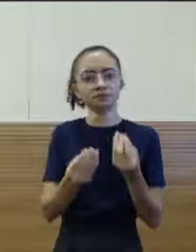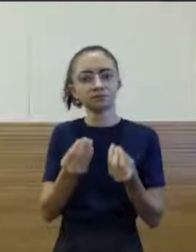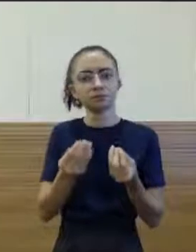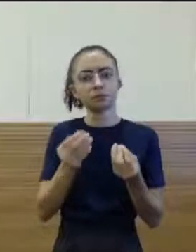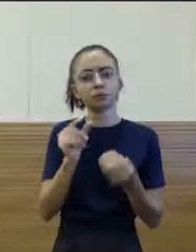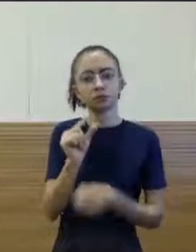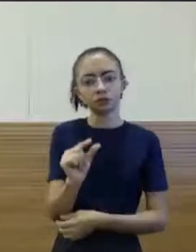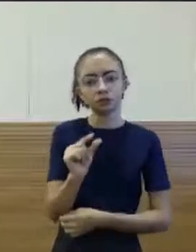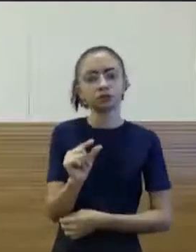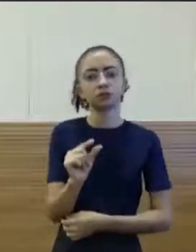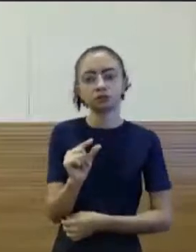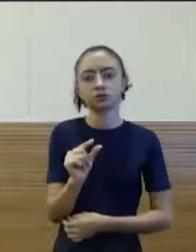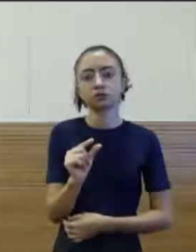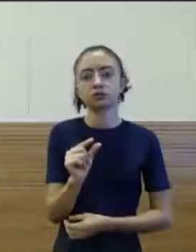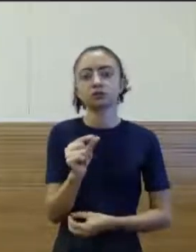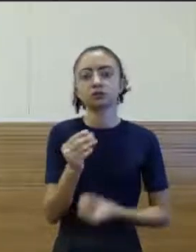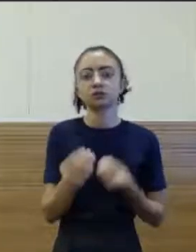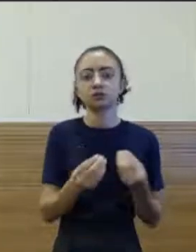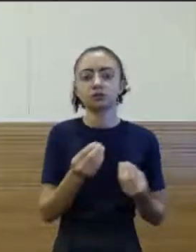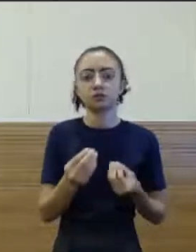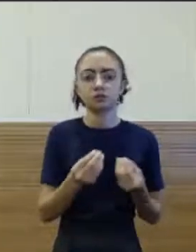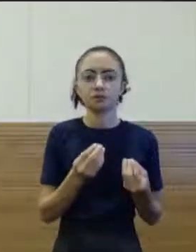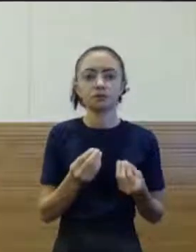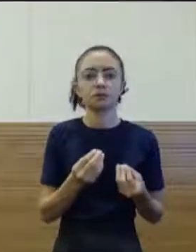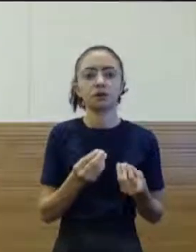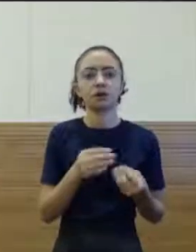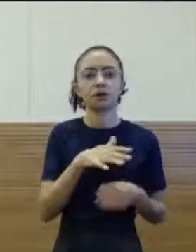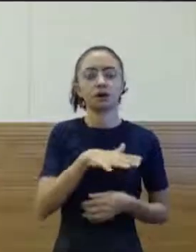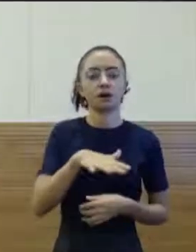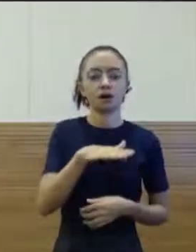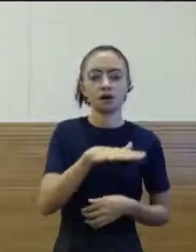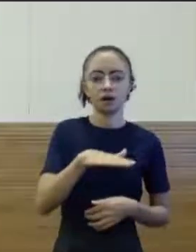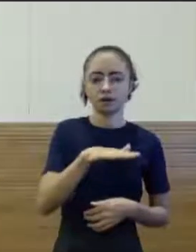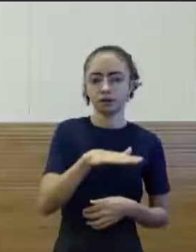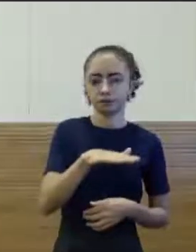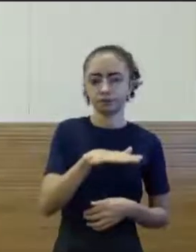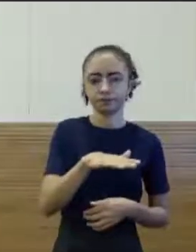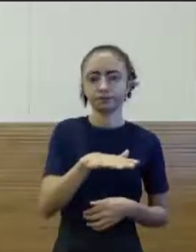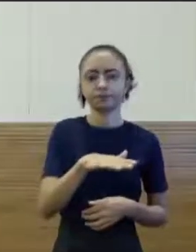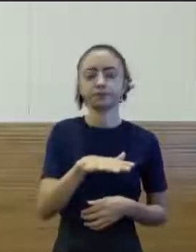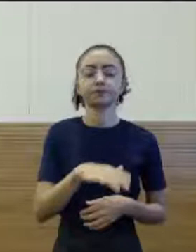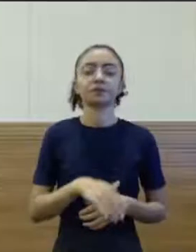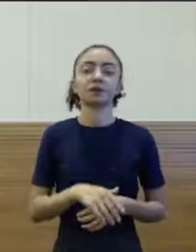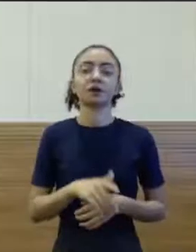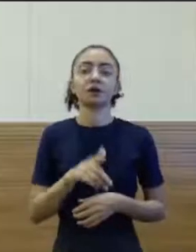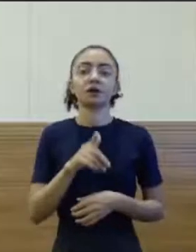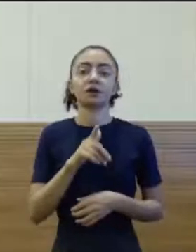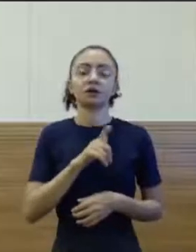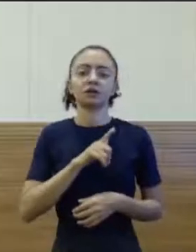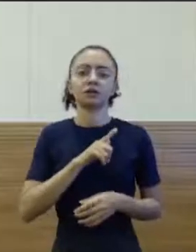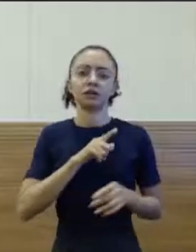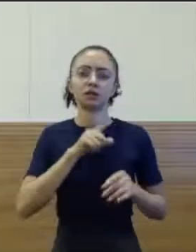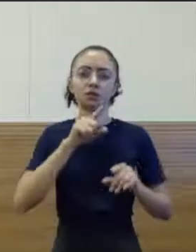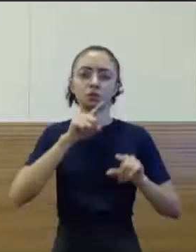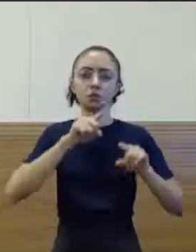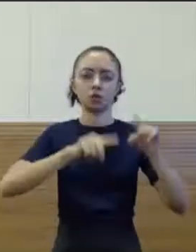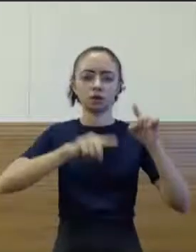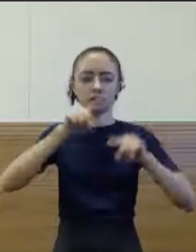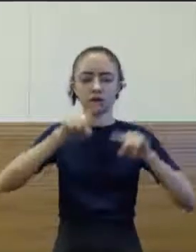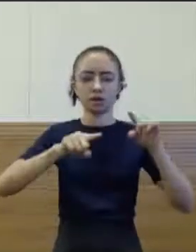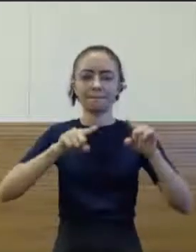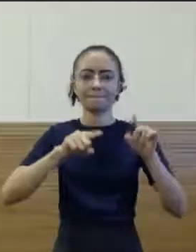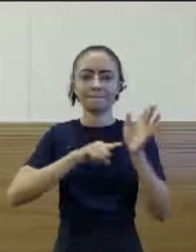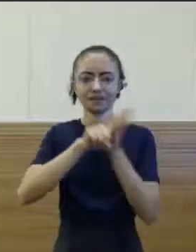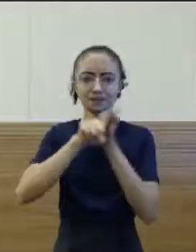what is the epidemiological part. We, el censo de peso y according obesidad to the del census 2016, vemos of que el